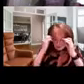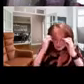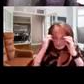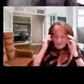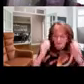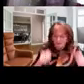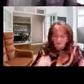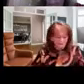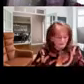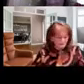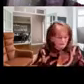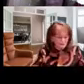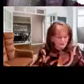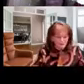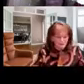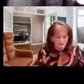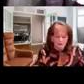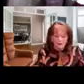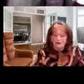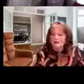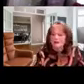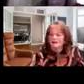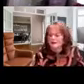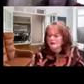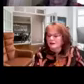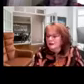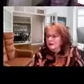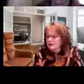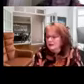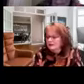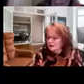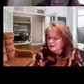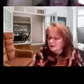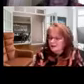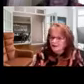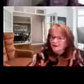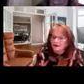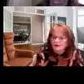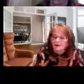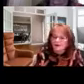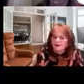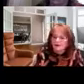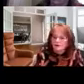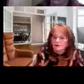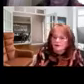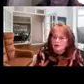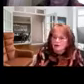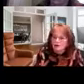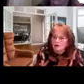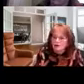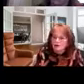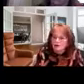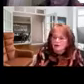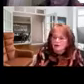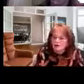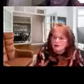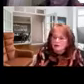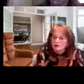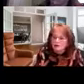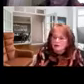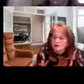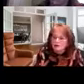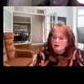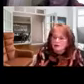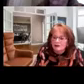I feel like people really want to explore that further. How can we decrease and eliminate ageist attitudes so that we can